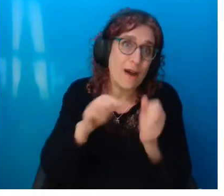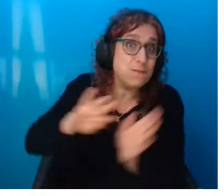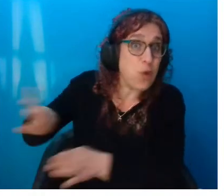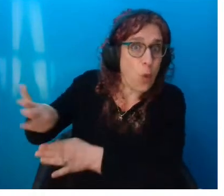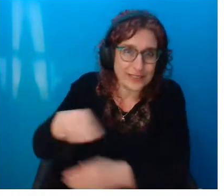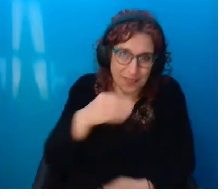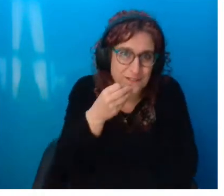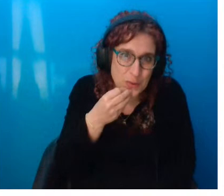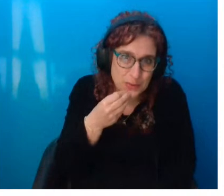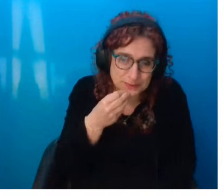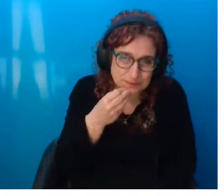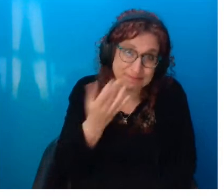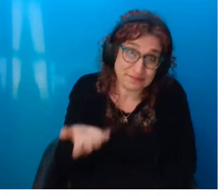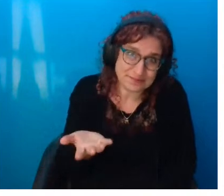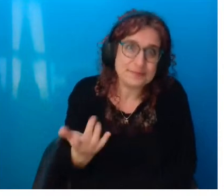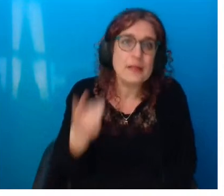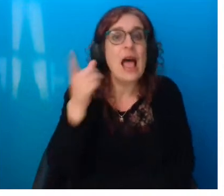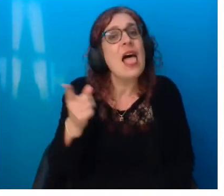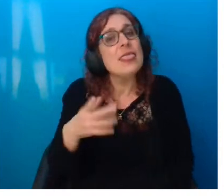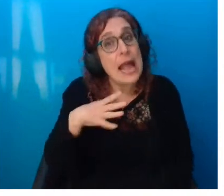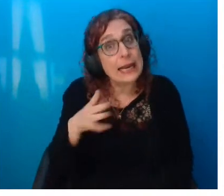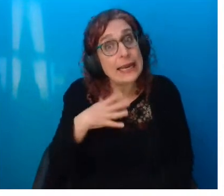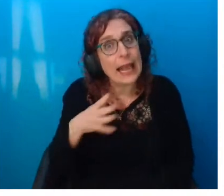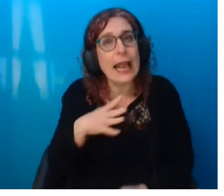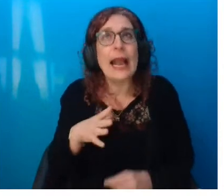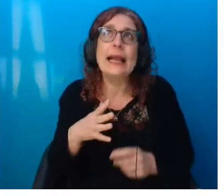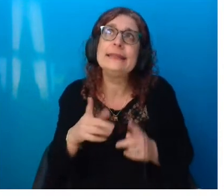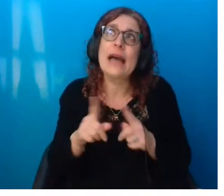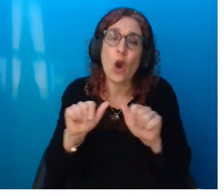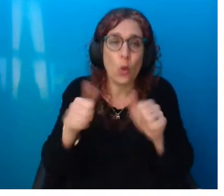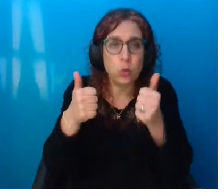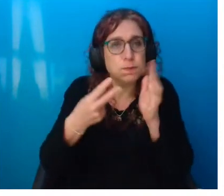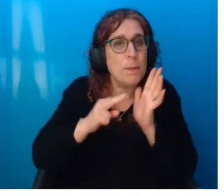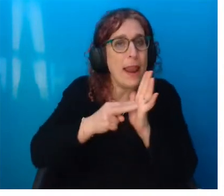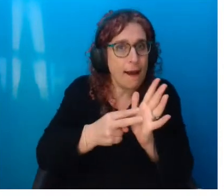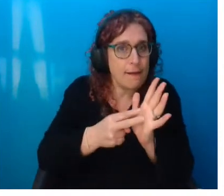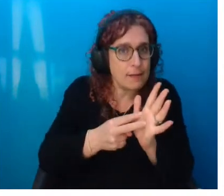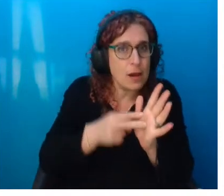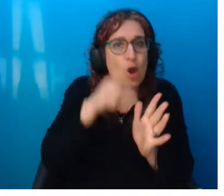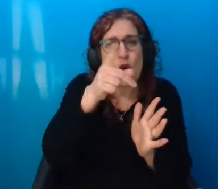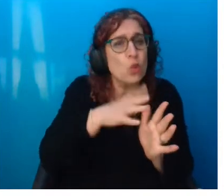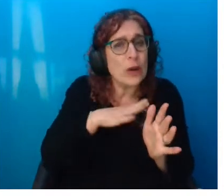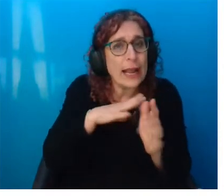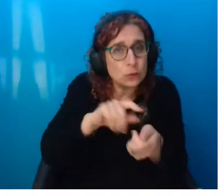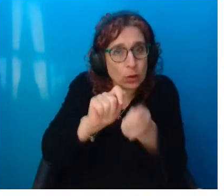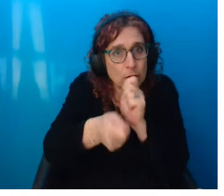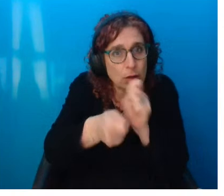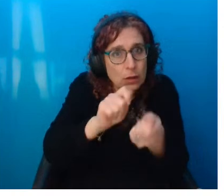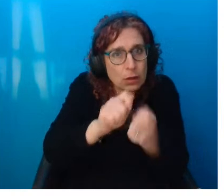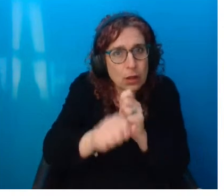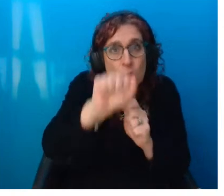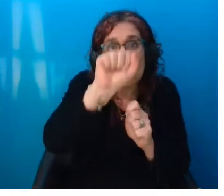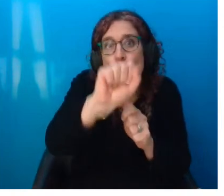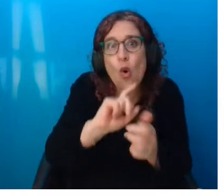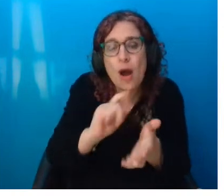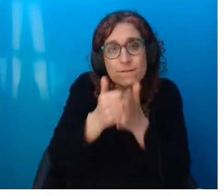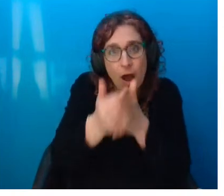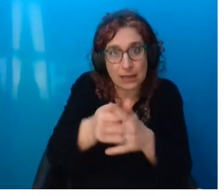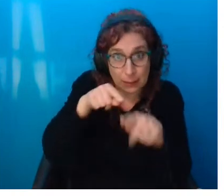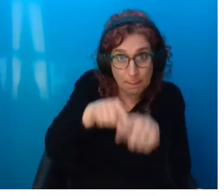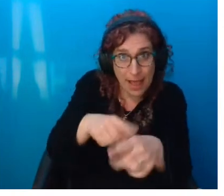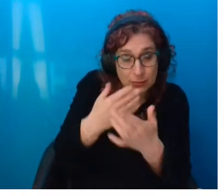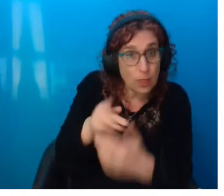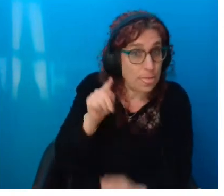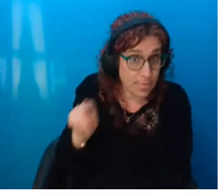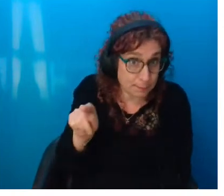plan. So it's got to be a nuanced advice. And that advice and how much it impacts on the patient's life will